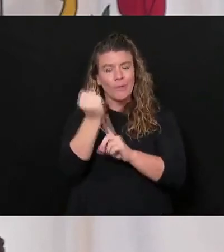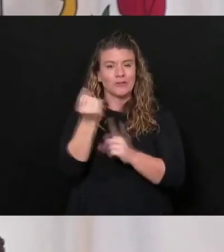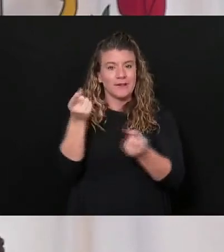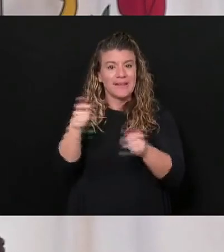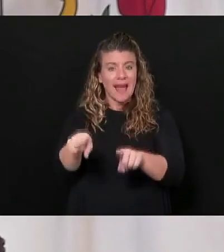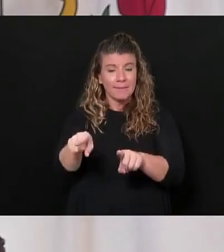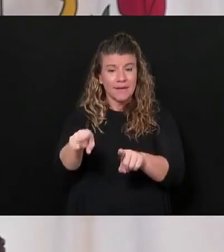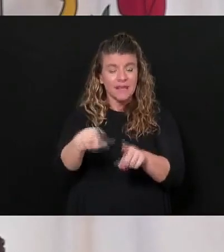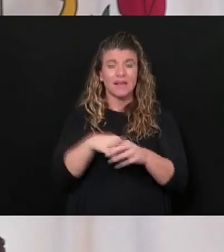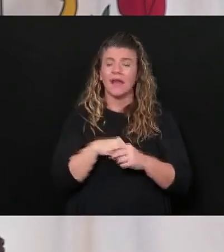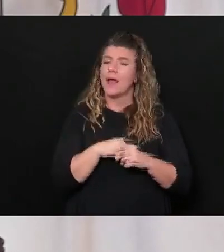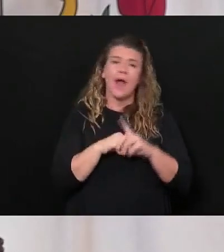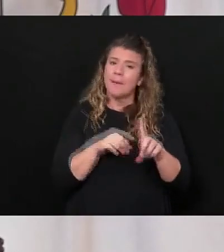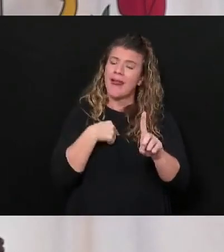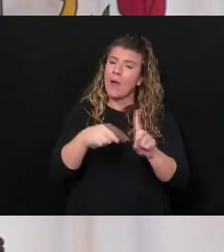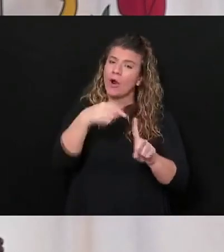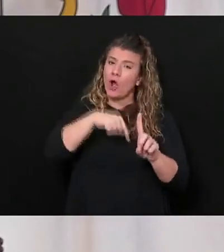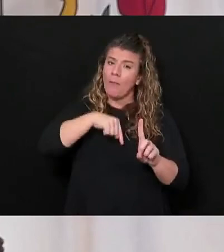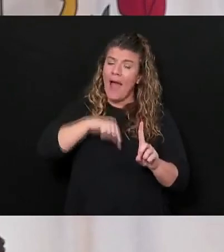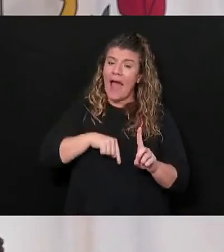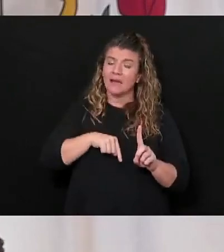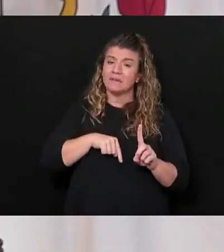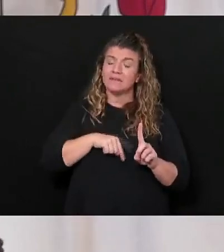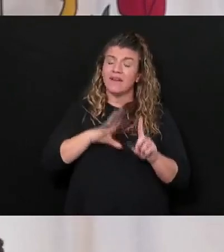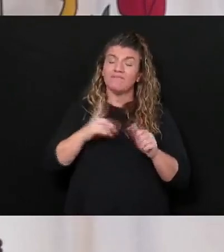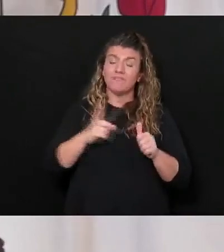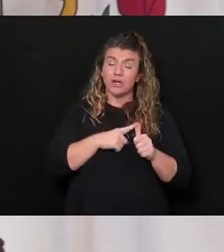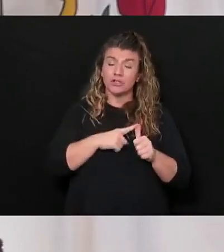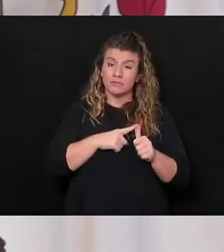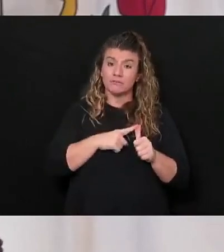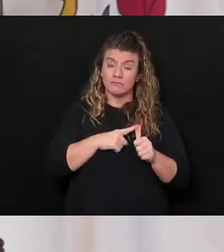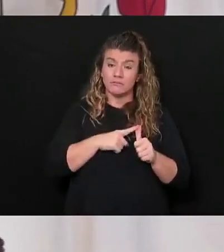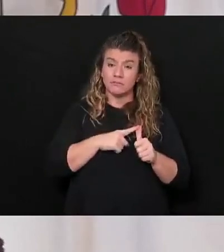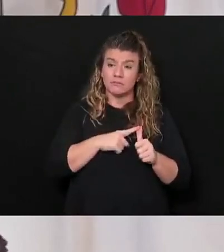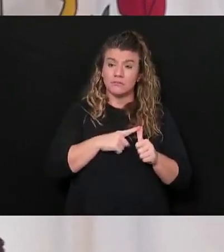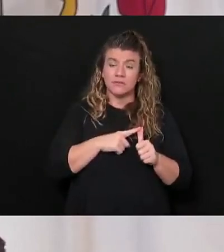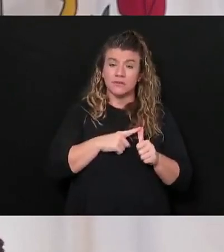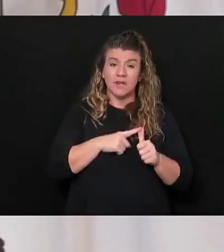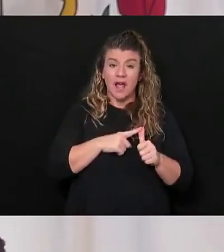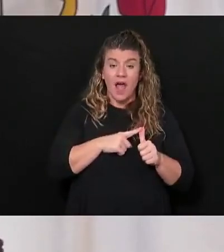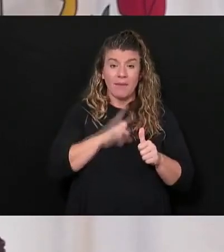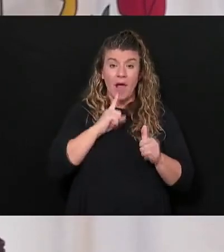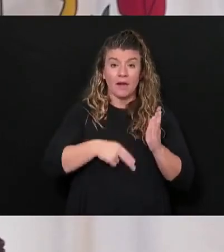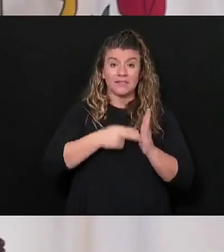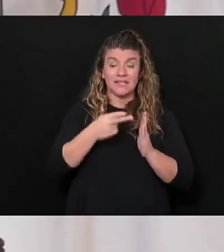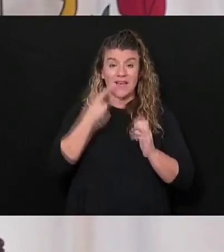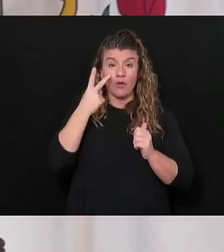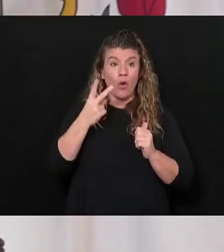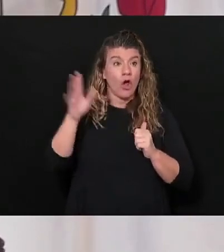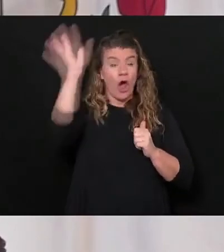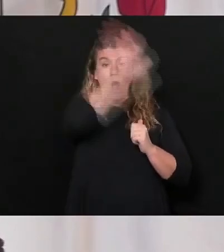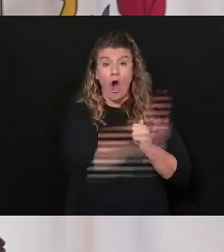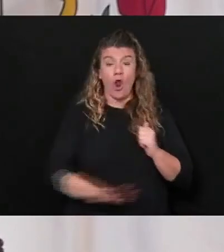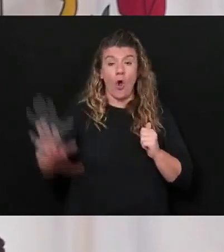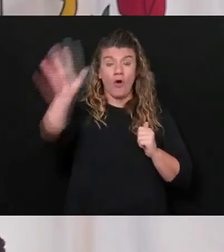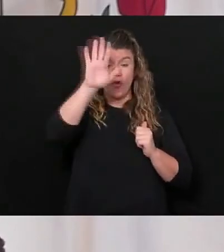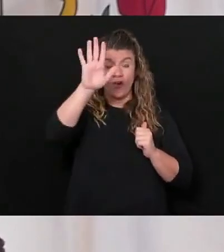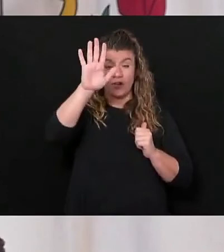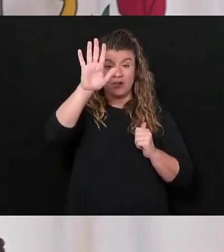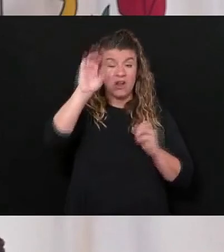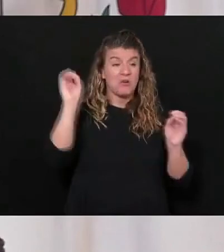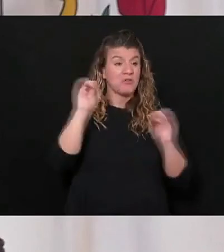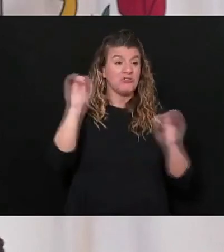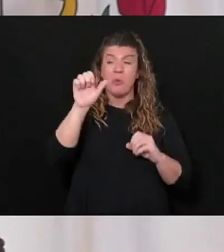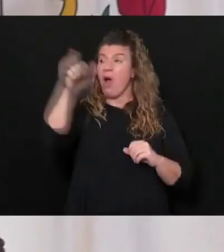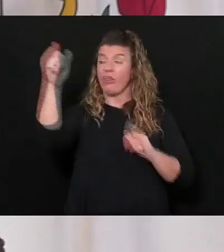But I want to go back to just this. First and foremost, there's not a state There's not one single state in